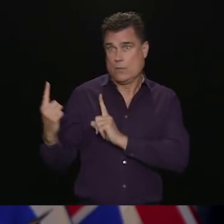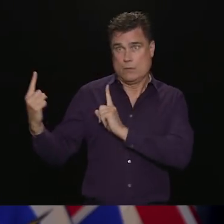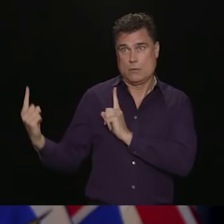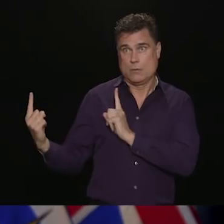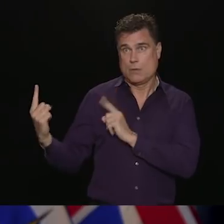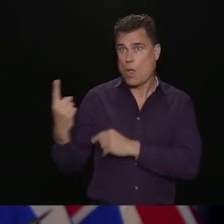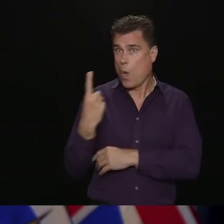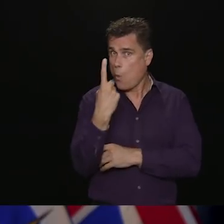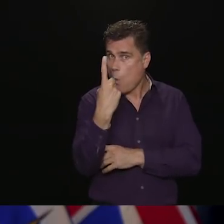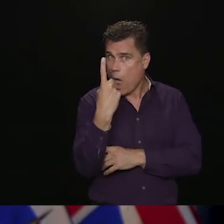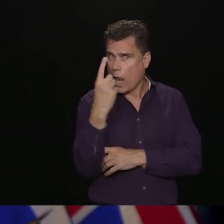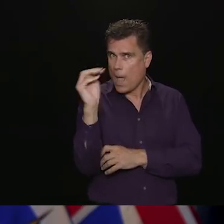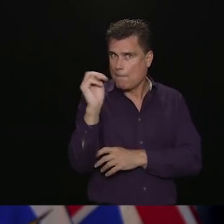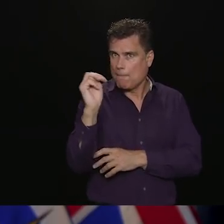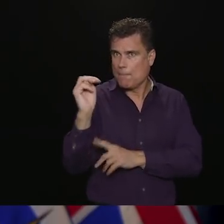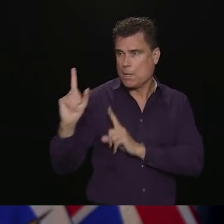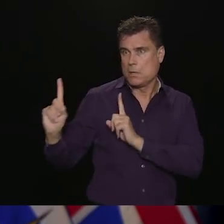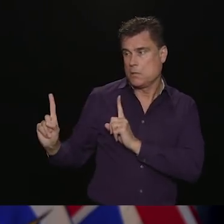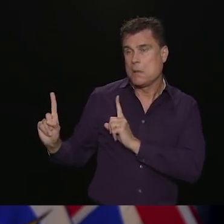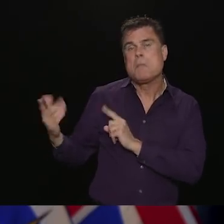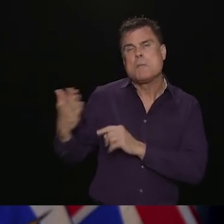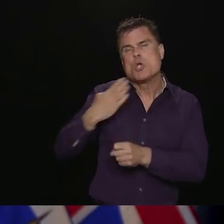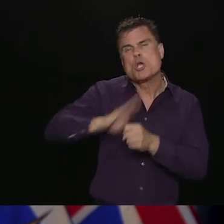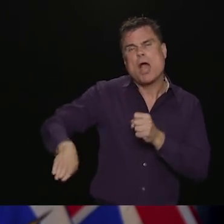Yeah, this is something that